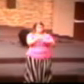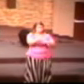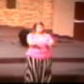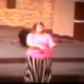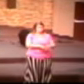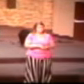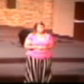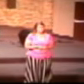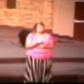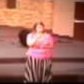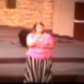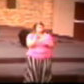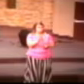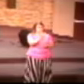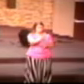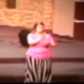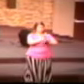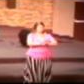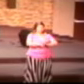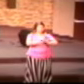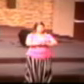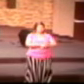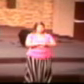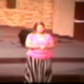Who's doing your chest compressions?